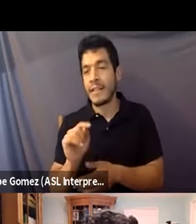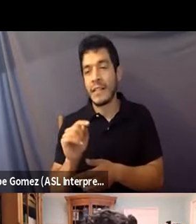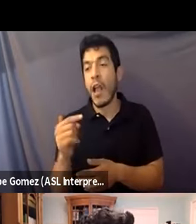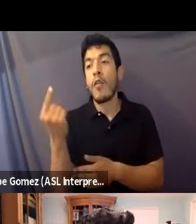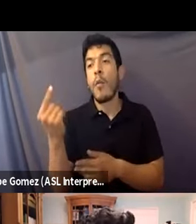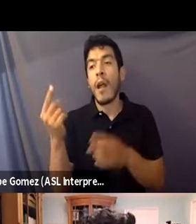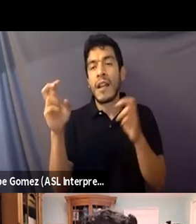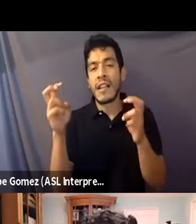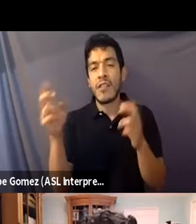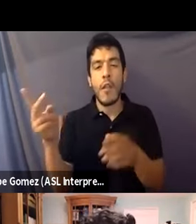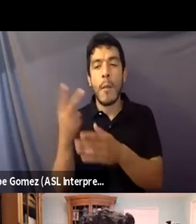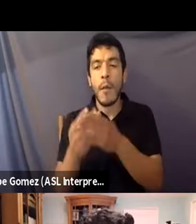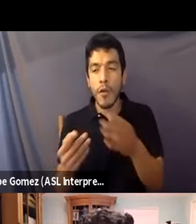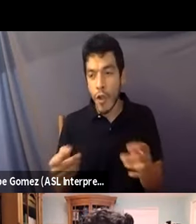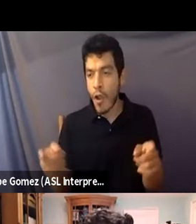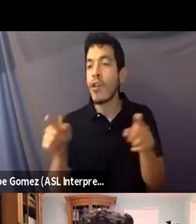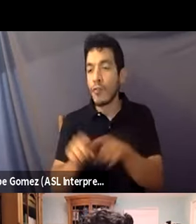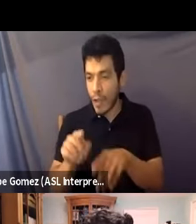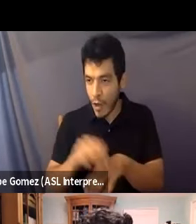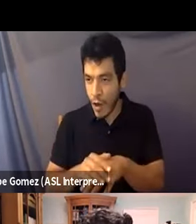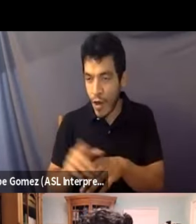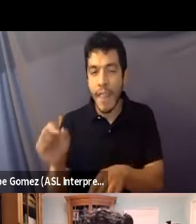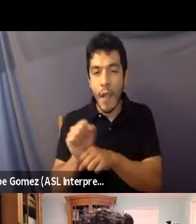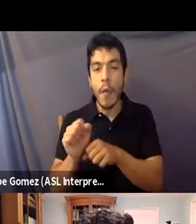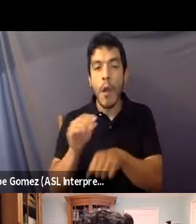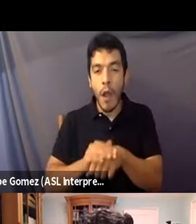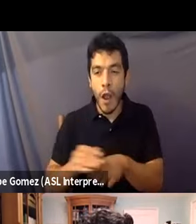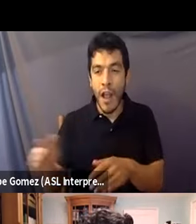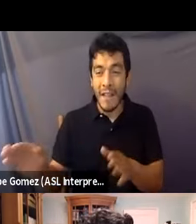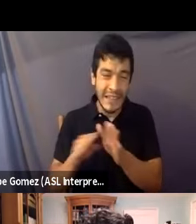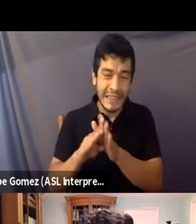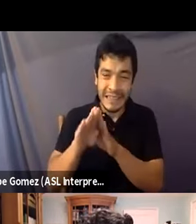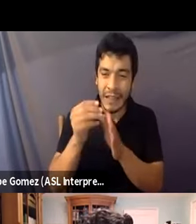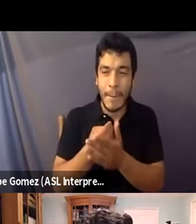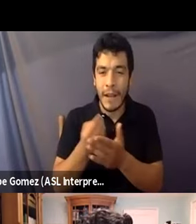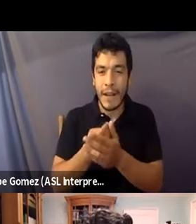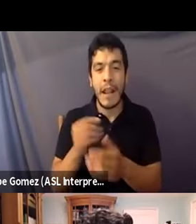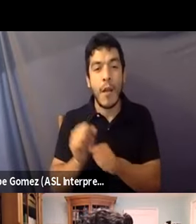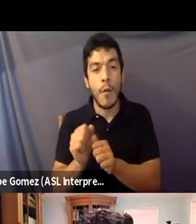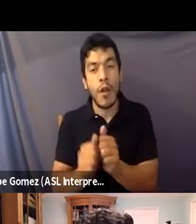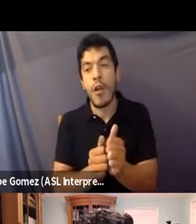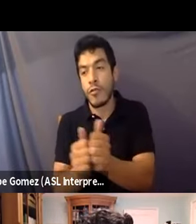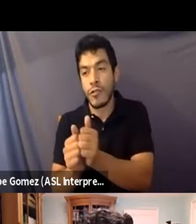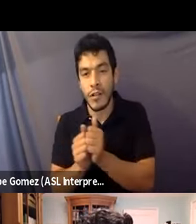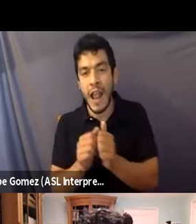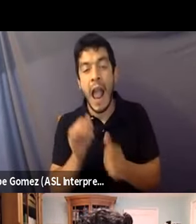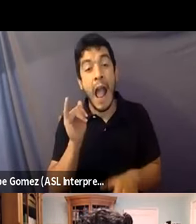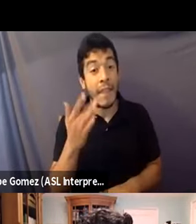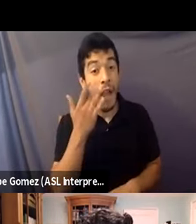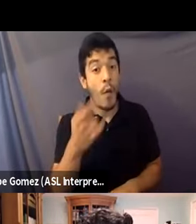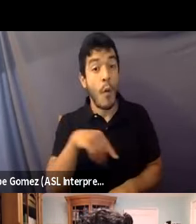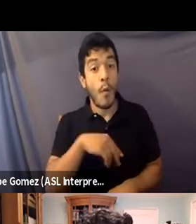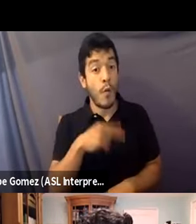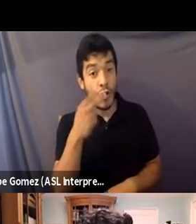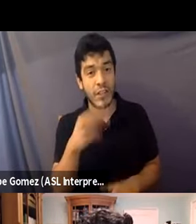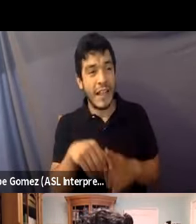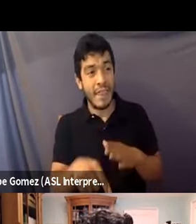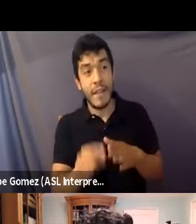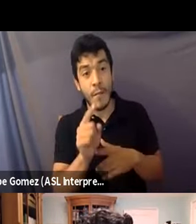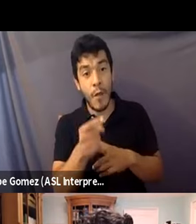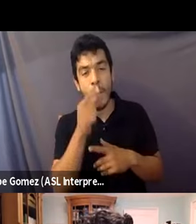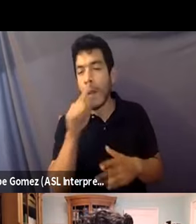That's the number one issue that they're working on, that they're raising money for, that they're coordinating around. And so I think that that is why we're seeing it in this moment, because that's the